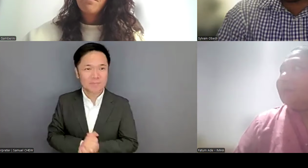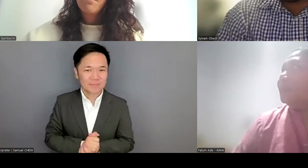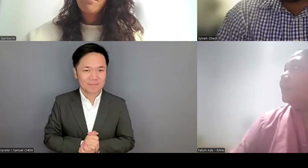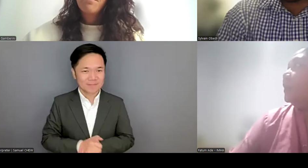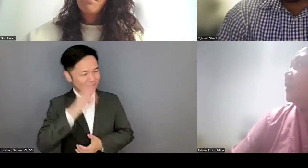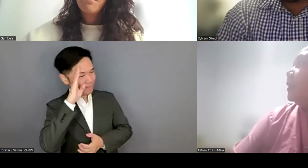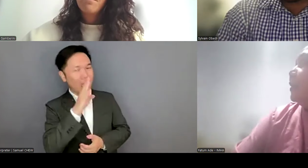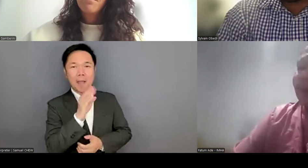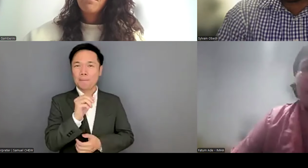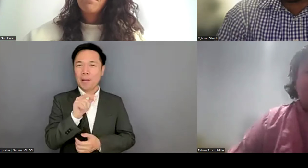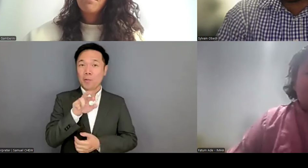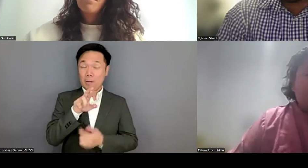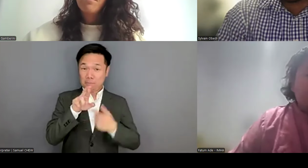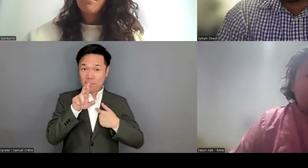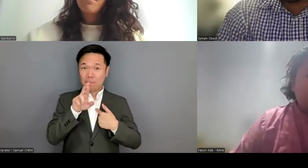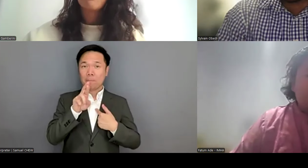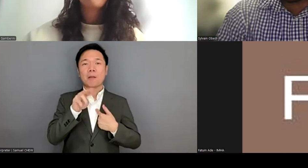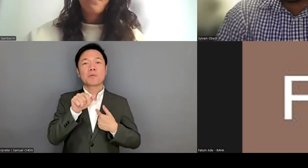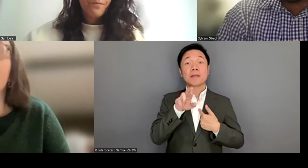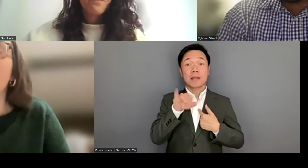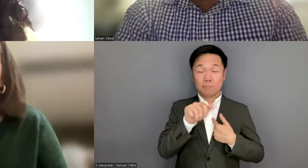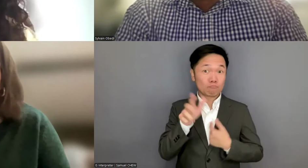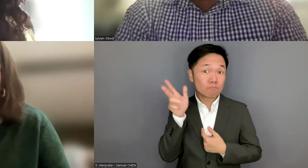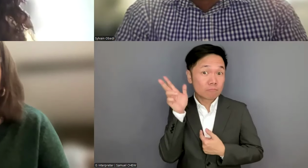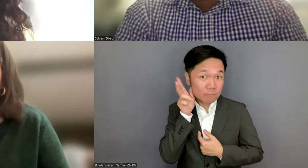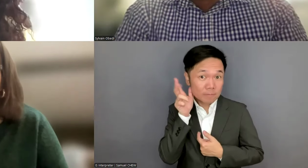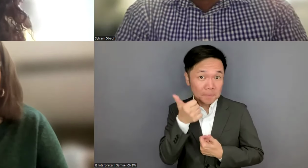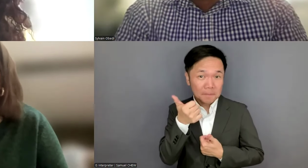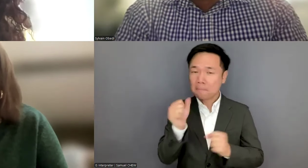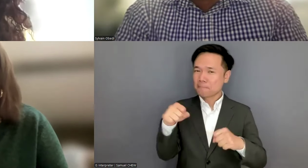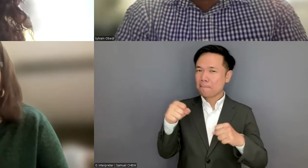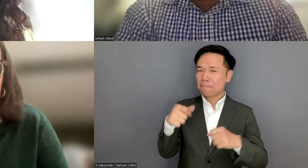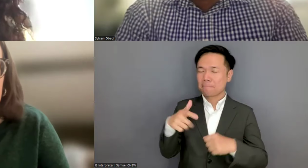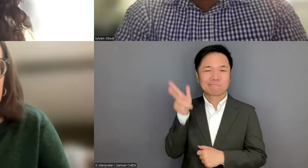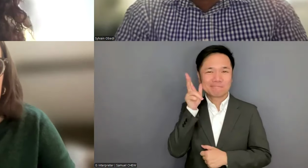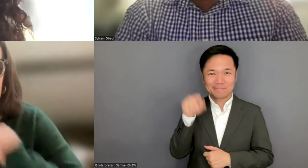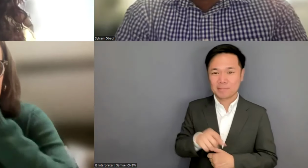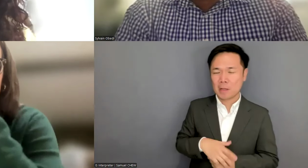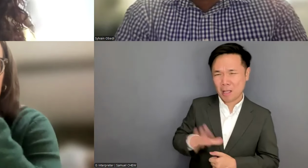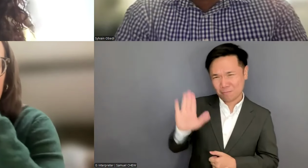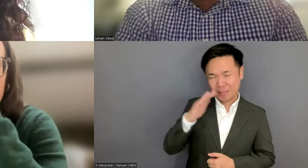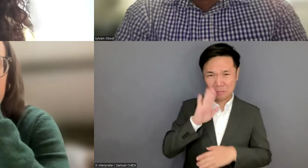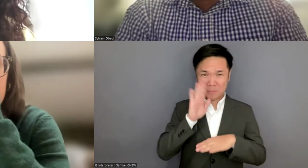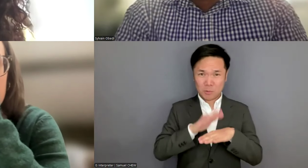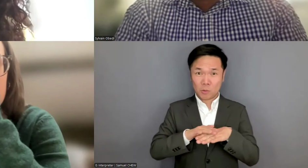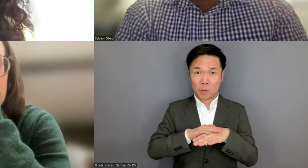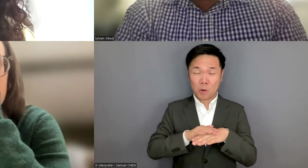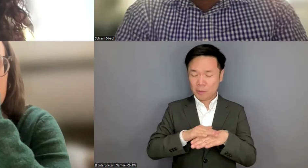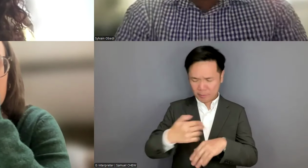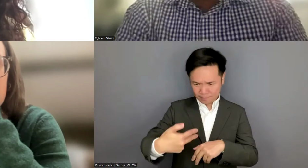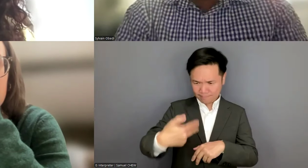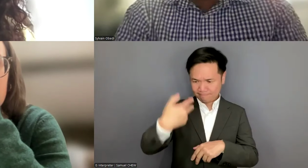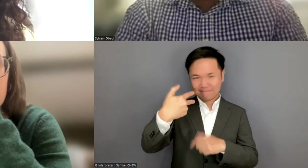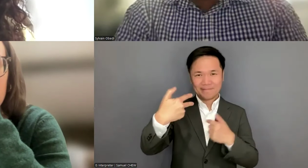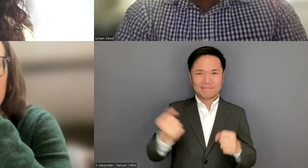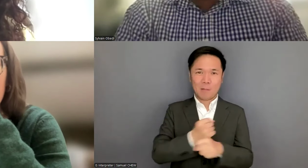Hi, this is Maria. Can you hear me? Yeah? Yeah. Okay, perfect. Unfortunately, I cannot see myself, and